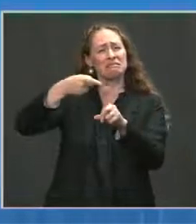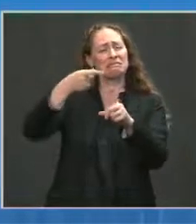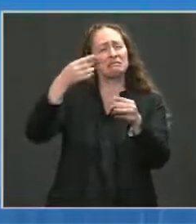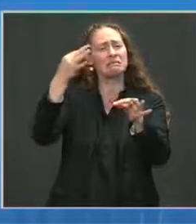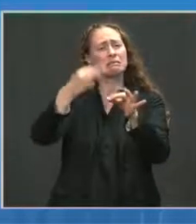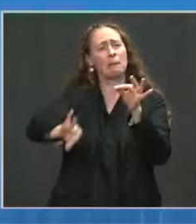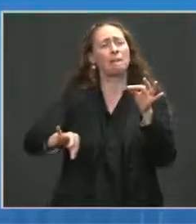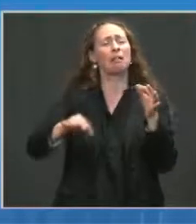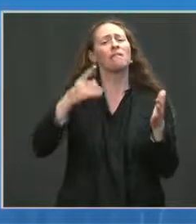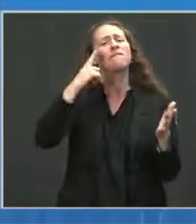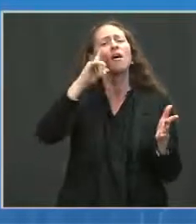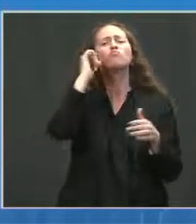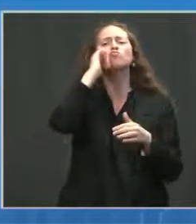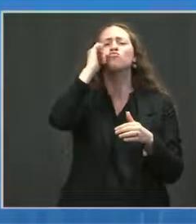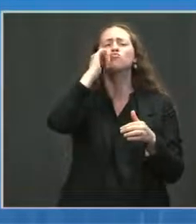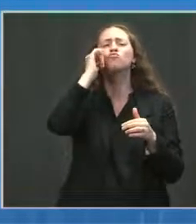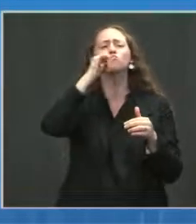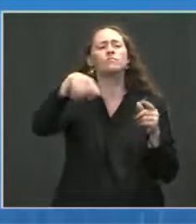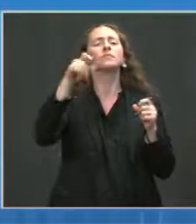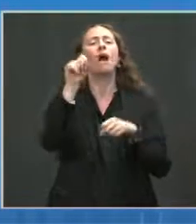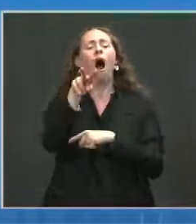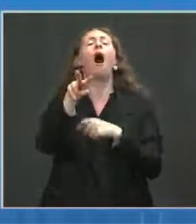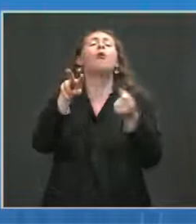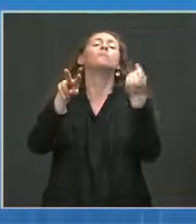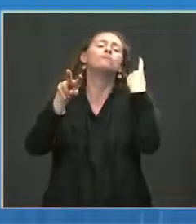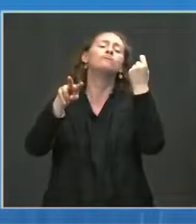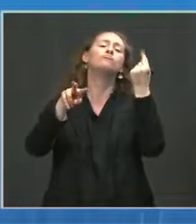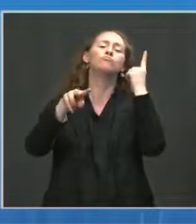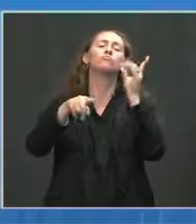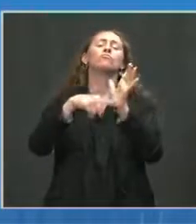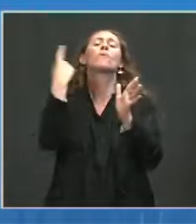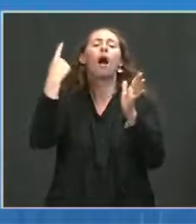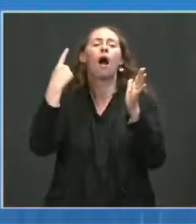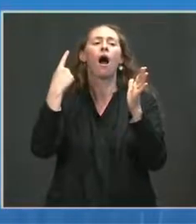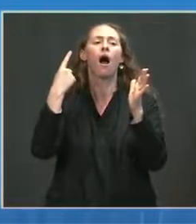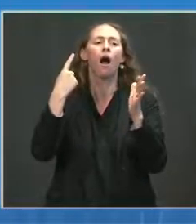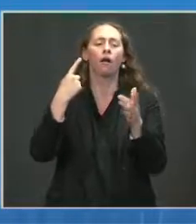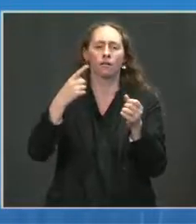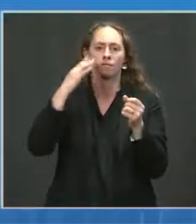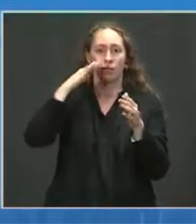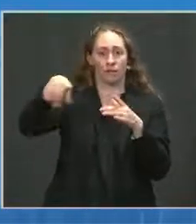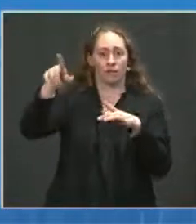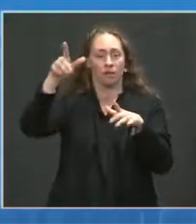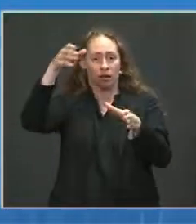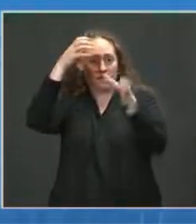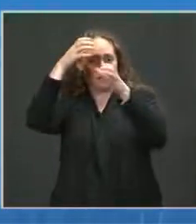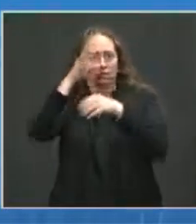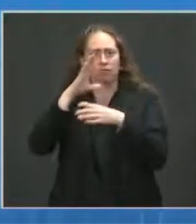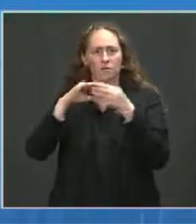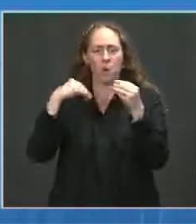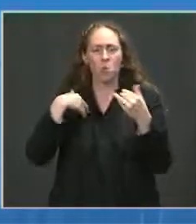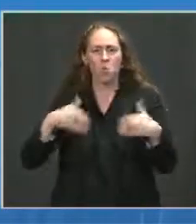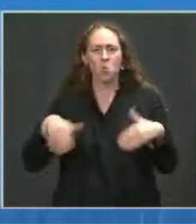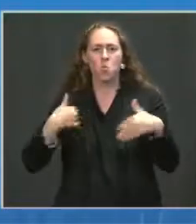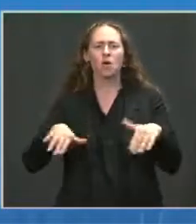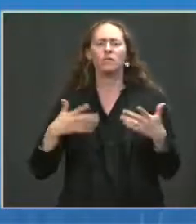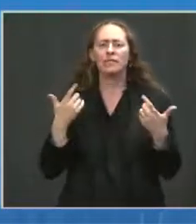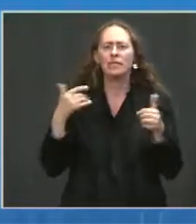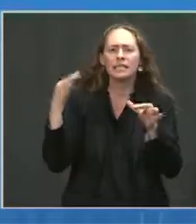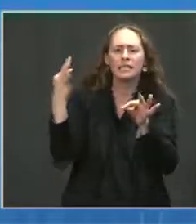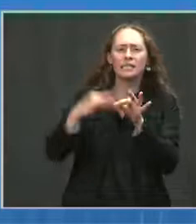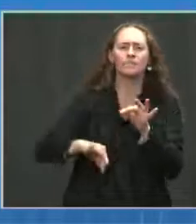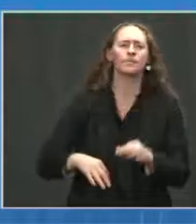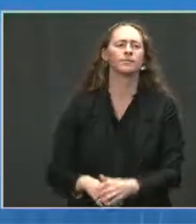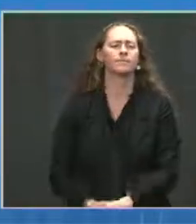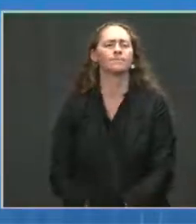who don't follow every nuance of the science? Dr. Walensky. Yeah, thank you, Cheryl. So maybe I'll start with the children